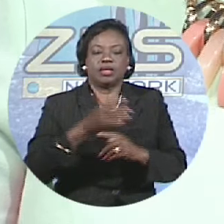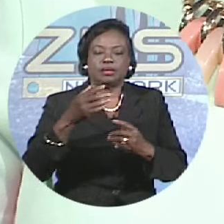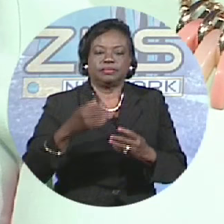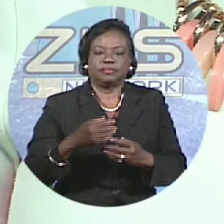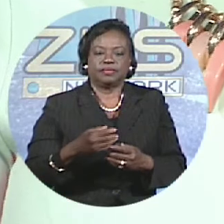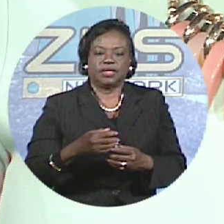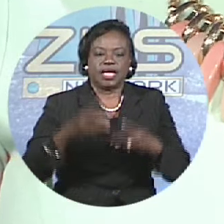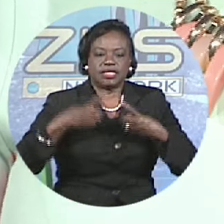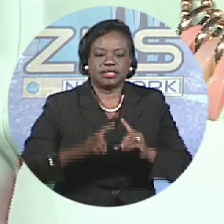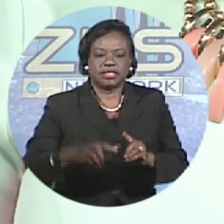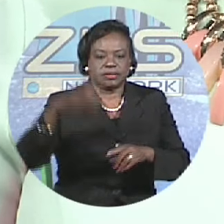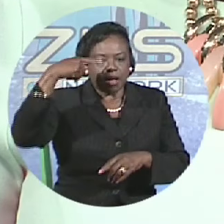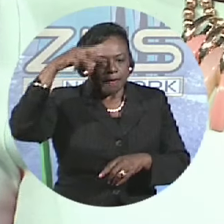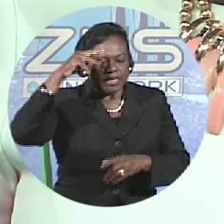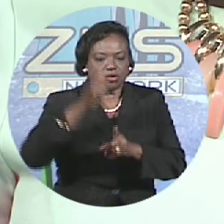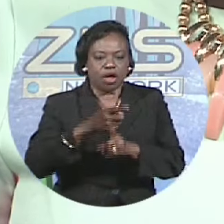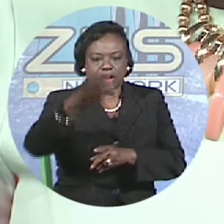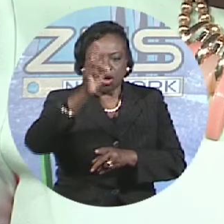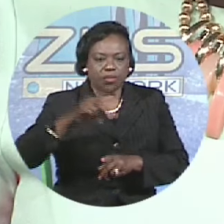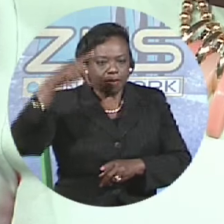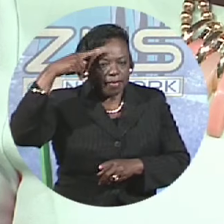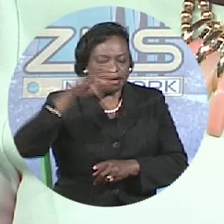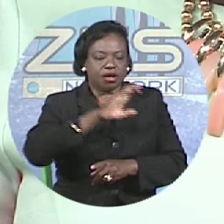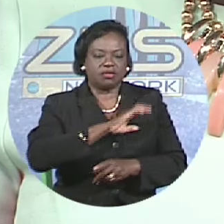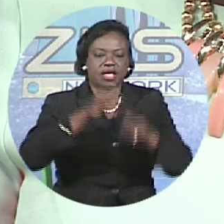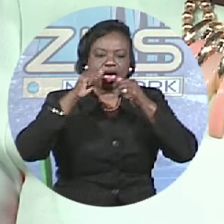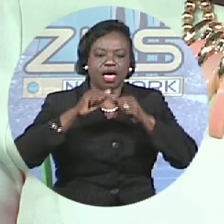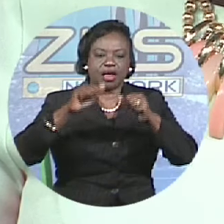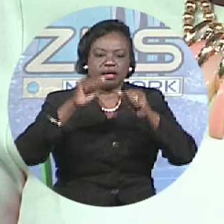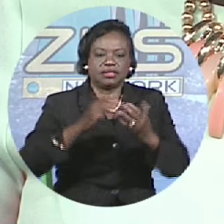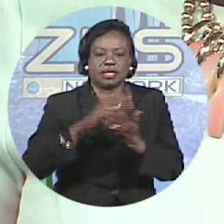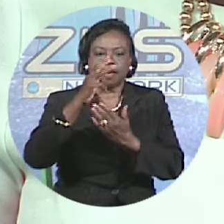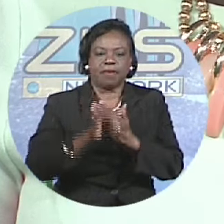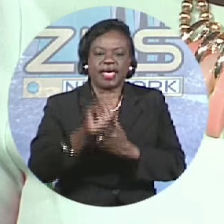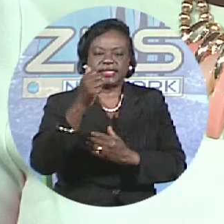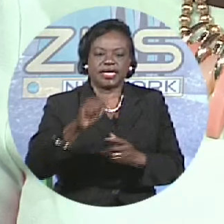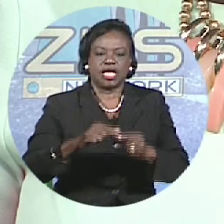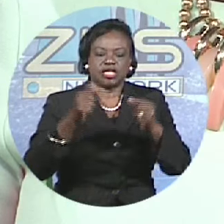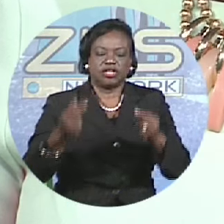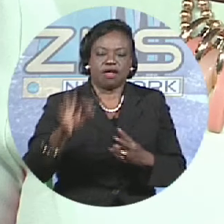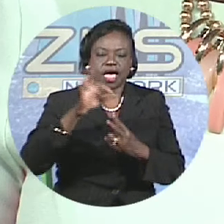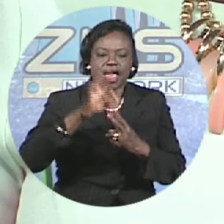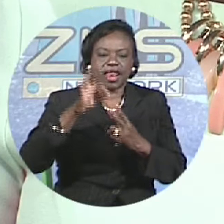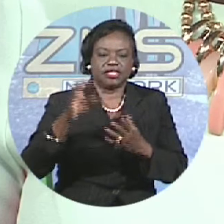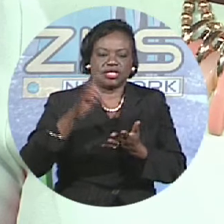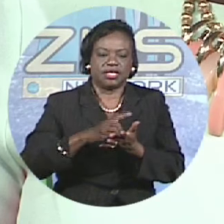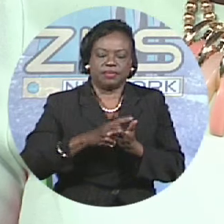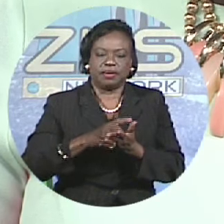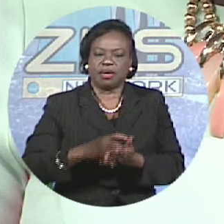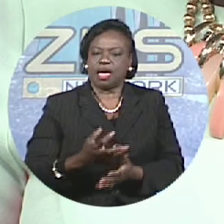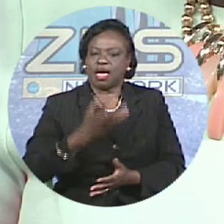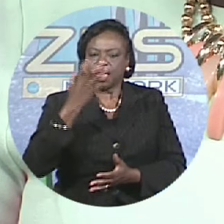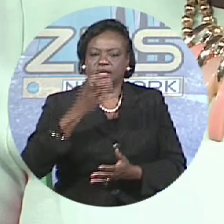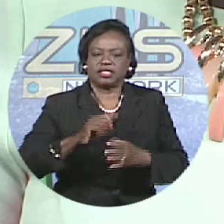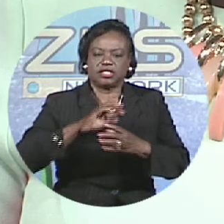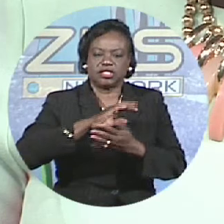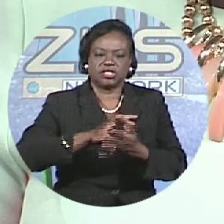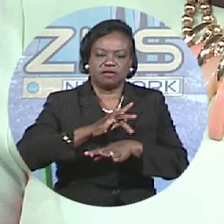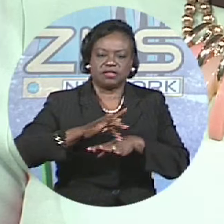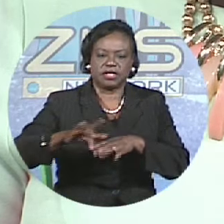tonight, since Prime Minister the Right Honorable Perry Christie announced the May 10th general election date, there's been outrage surfacing from